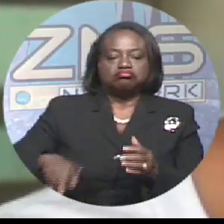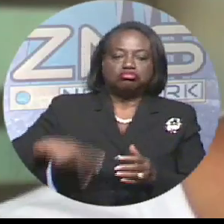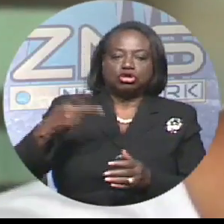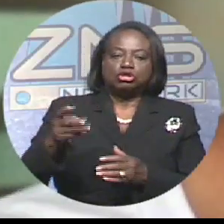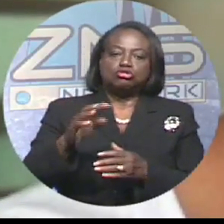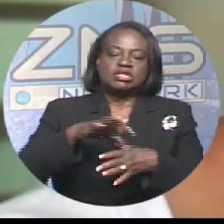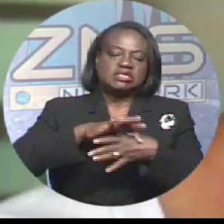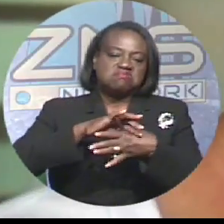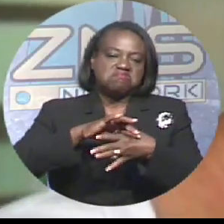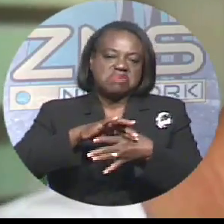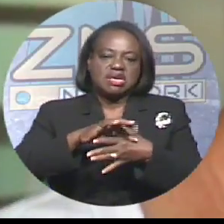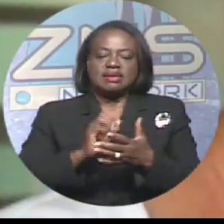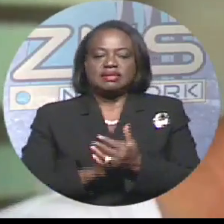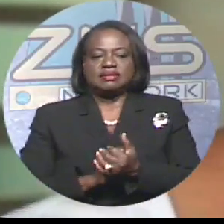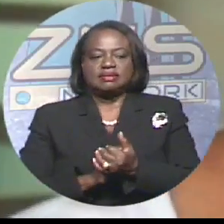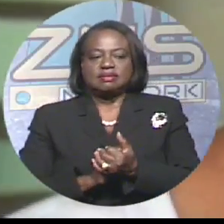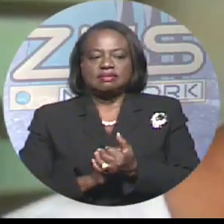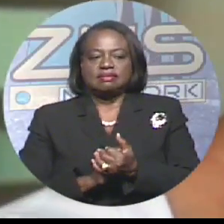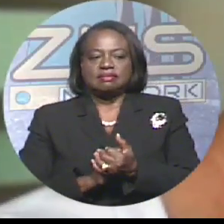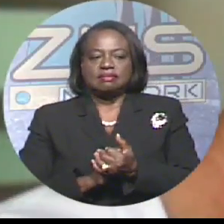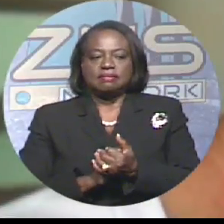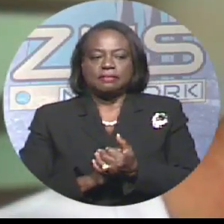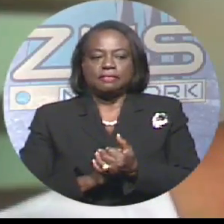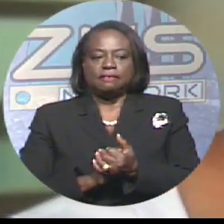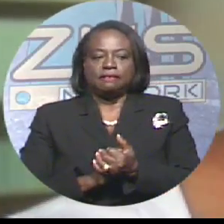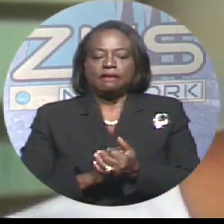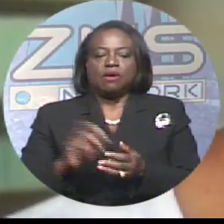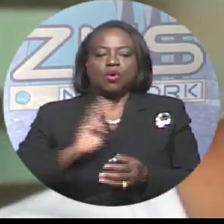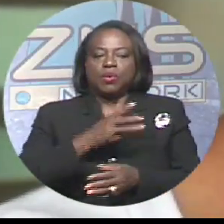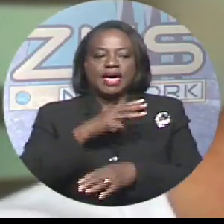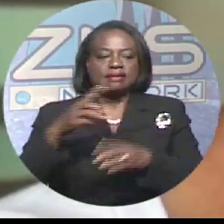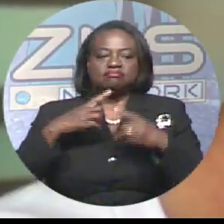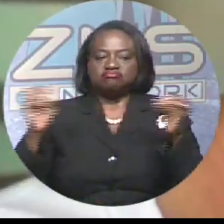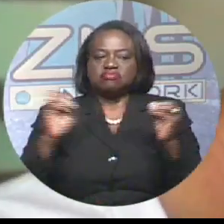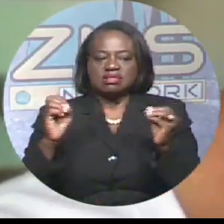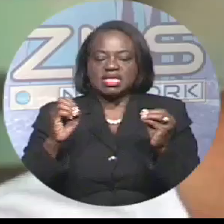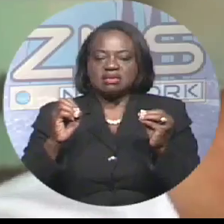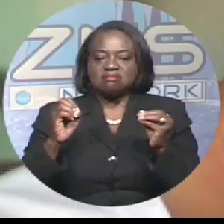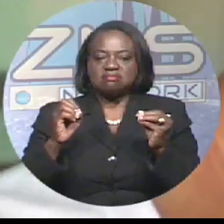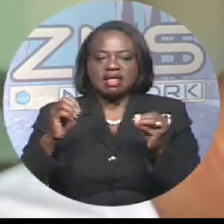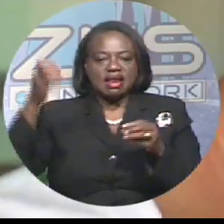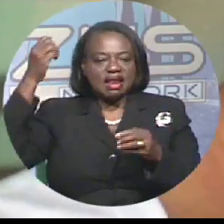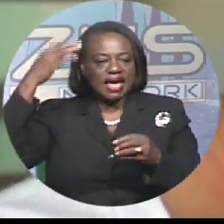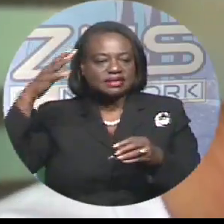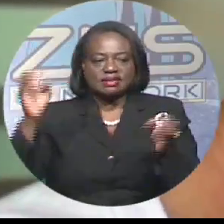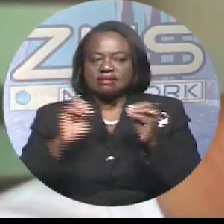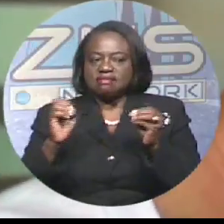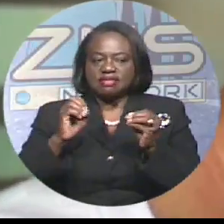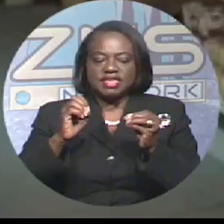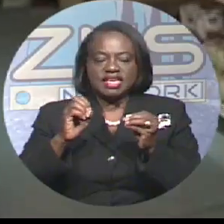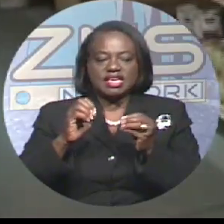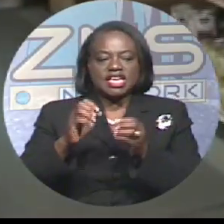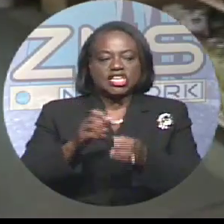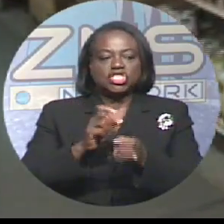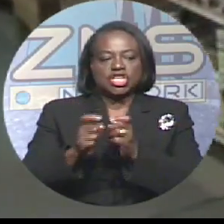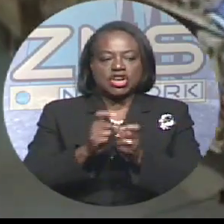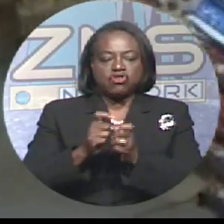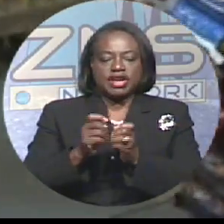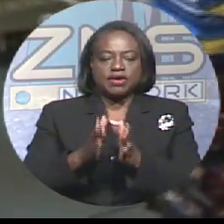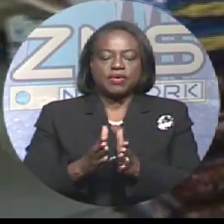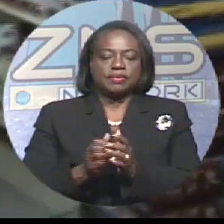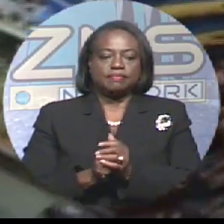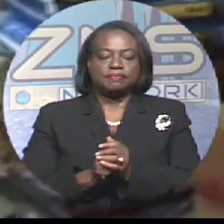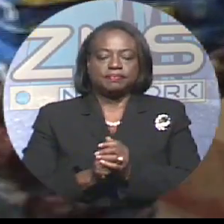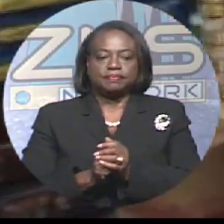after 2 days, they're no more good. And we didn't have current, neither generator, so I lost everything like that. These